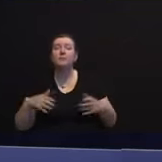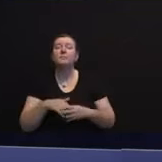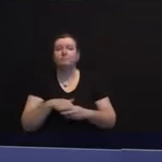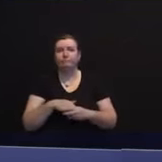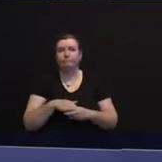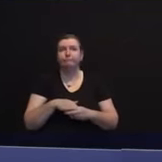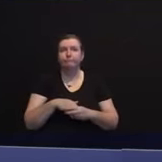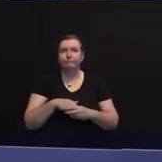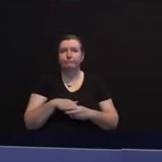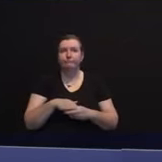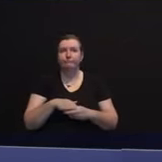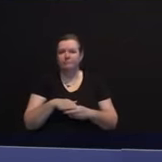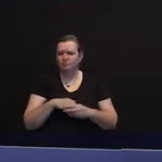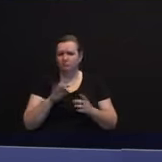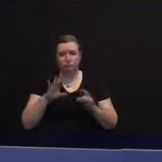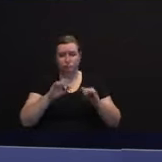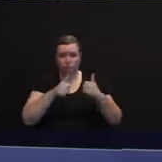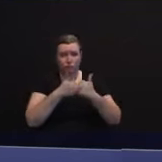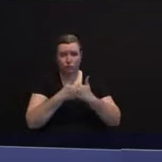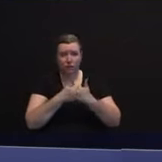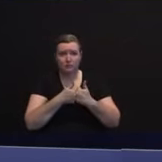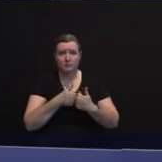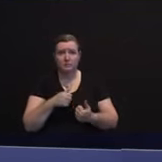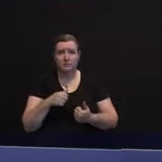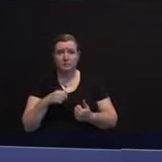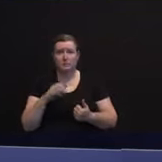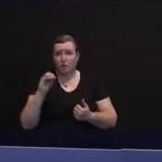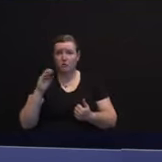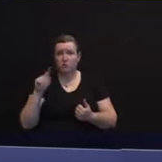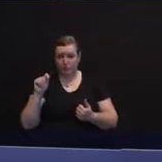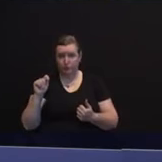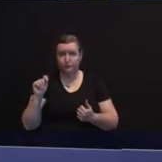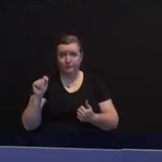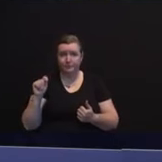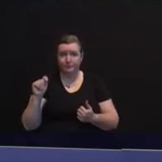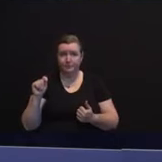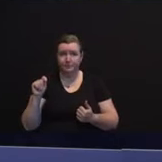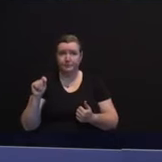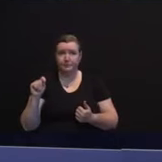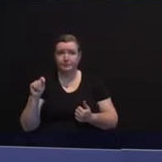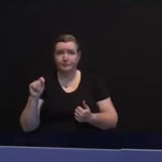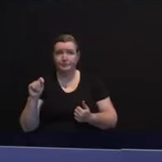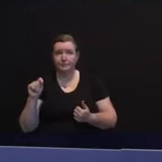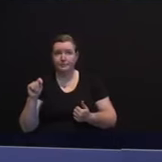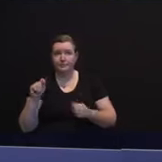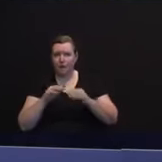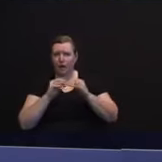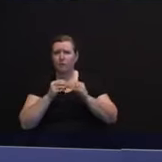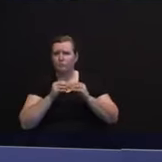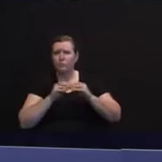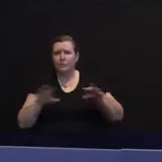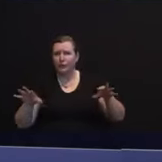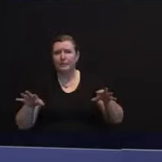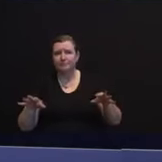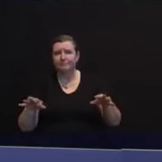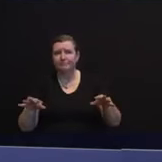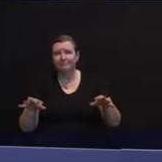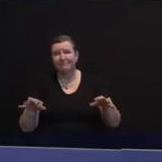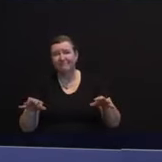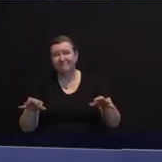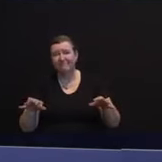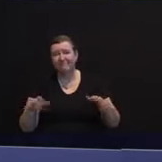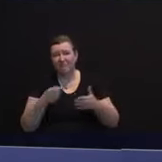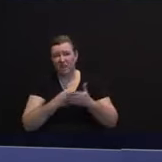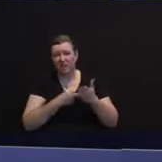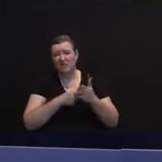14 outbreaks among hockey teams in Gloucester, Union, Somerset, Bergen, Morris, Passaic, and Mercer counties. They